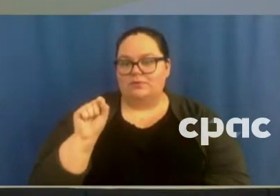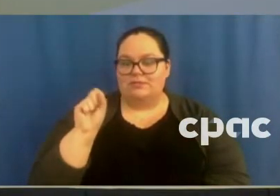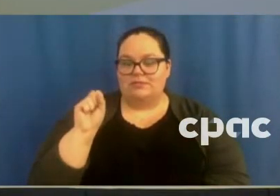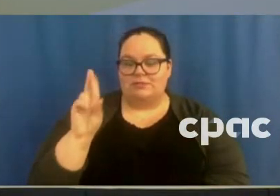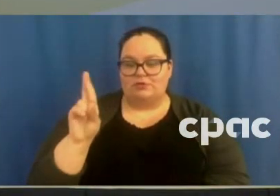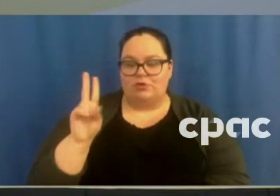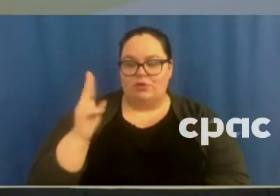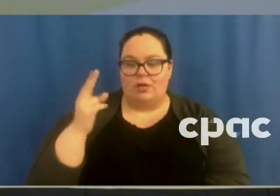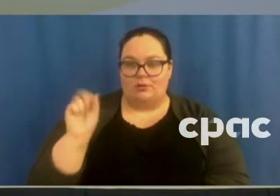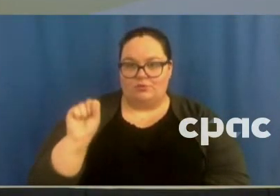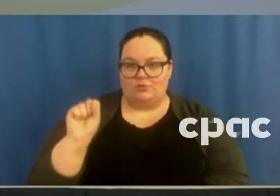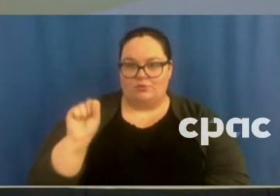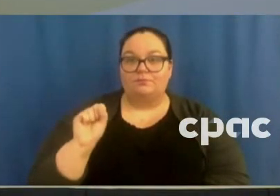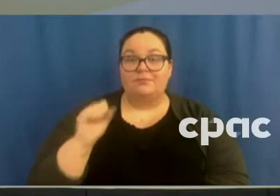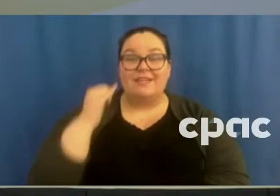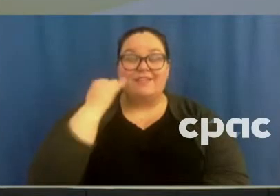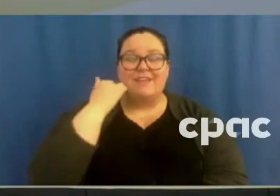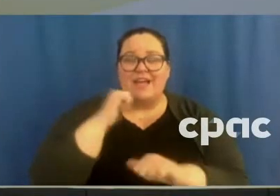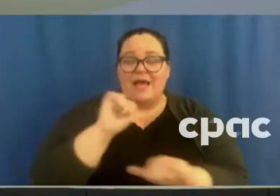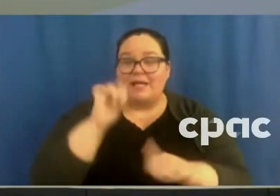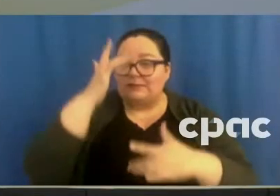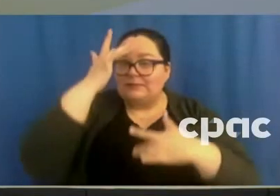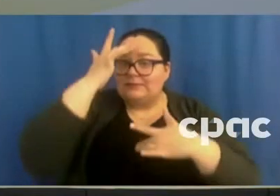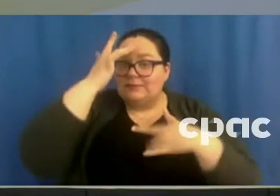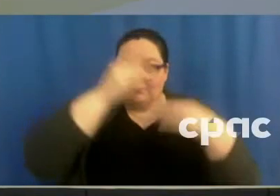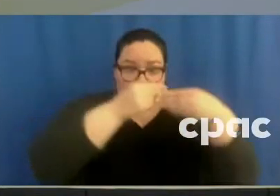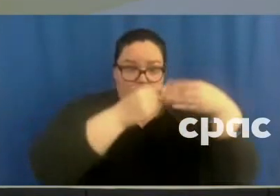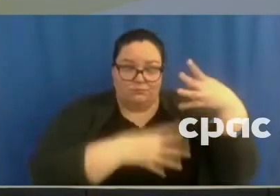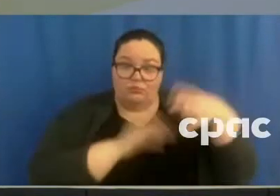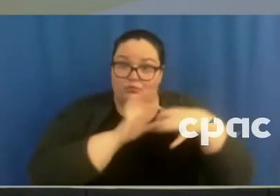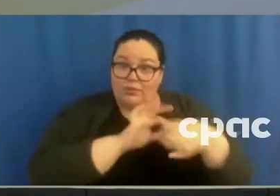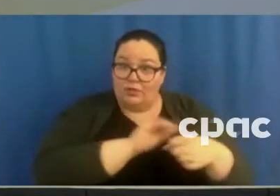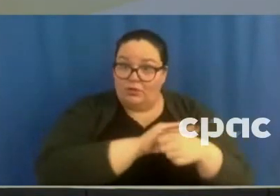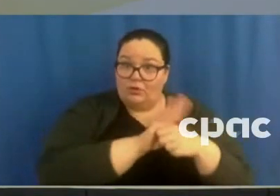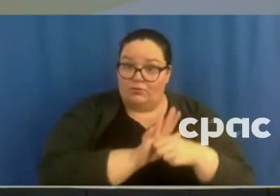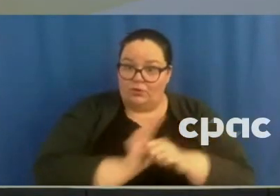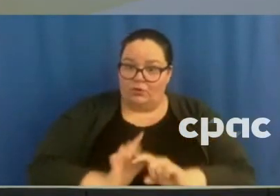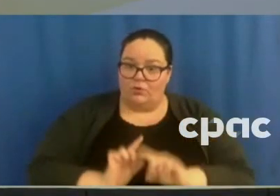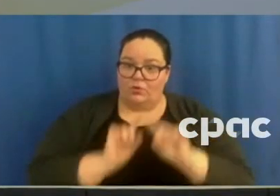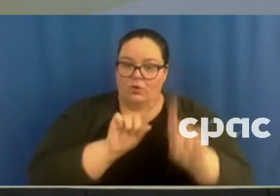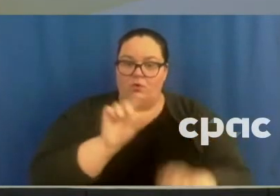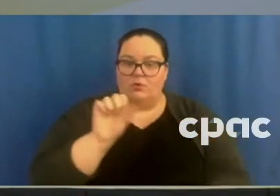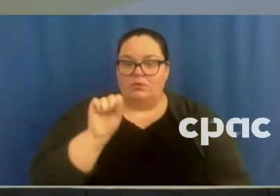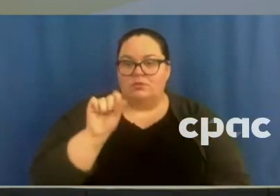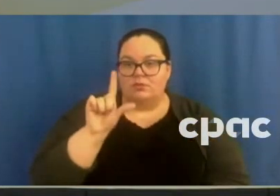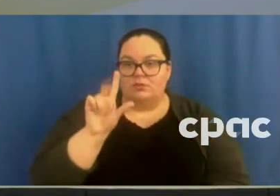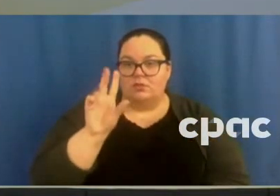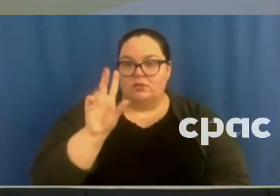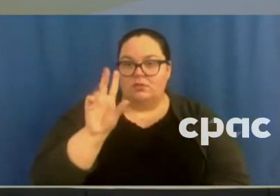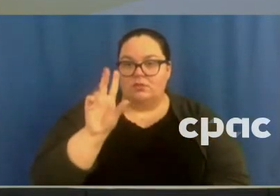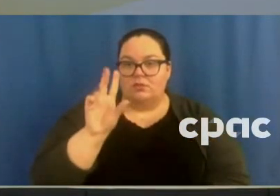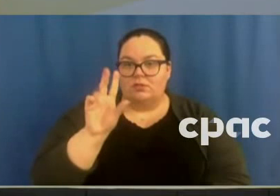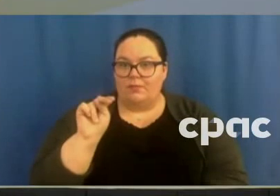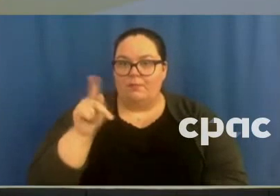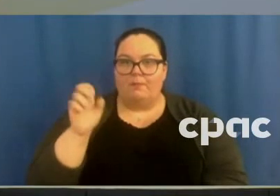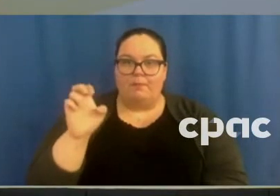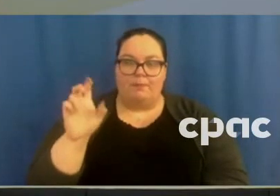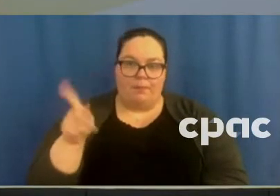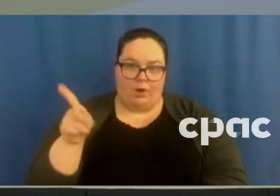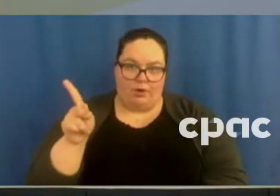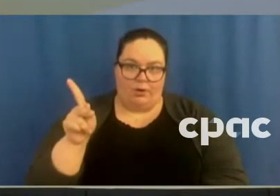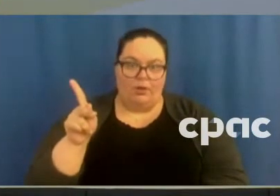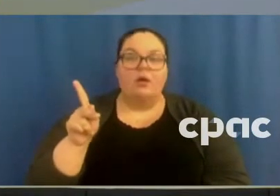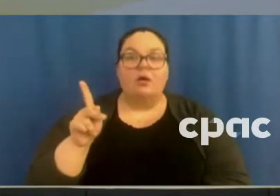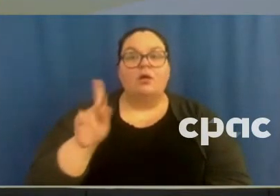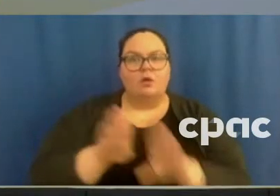And anyone with symptoms of COVID-19 should go to the Slemon Park Testing Clinic. The Slemon Park Clinic is open until